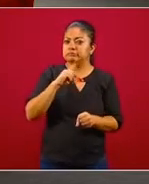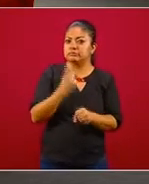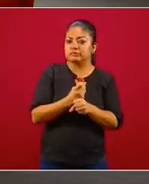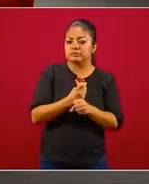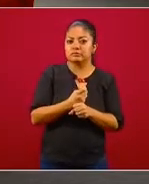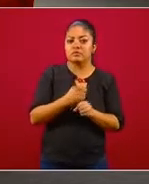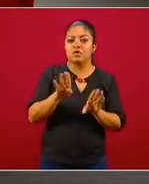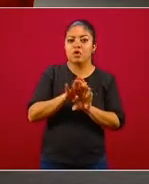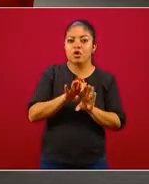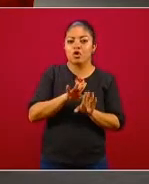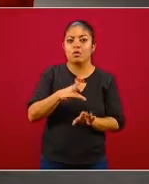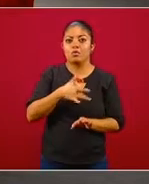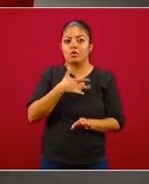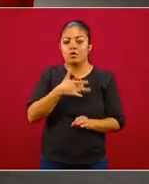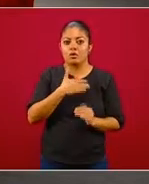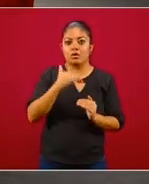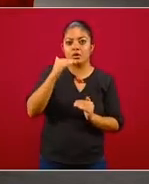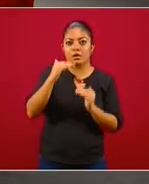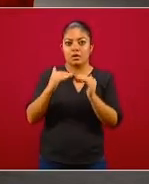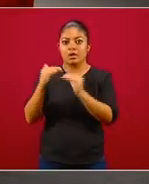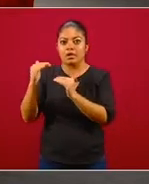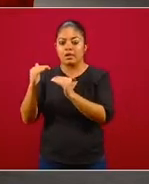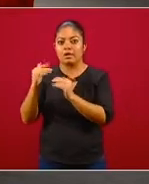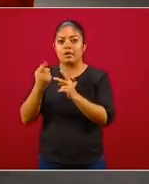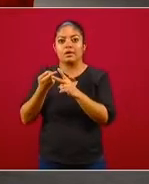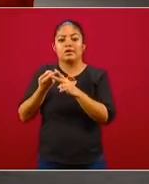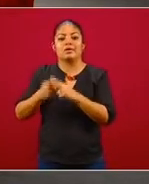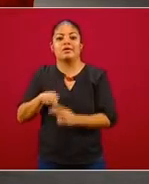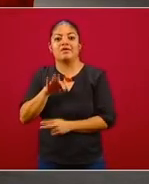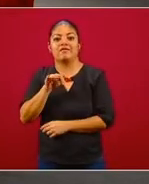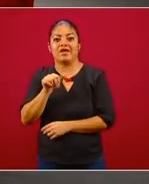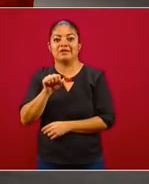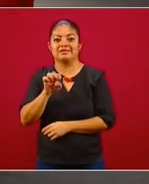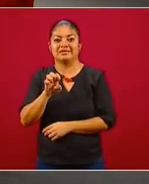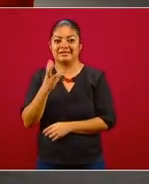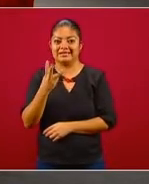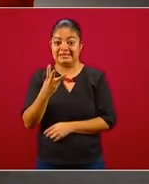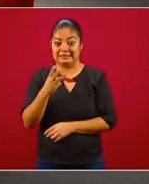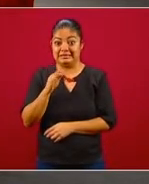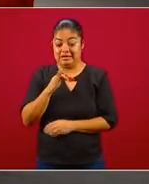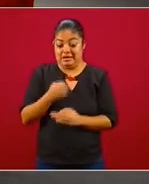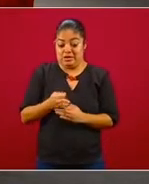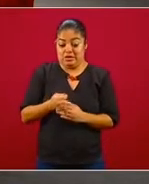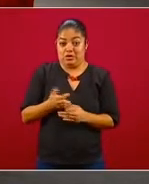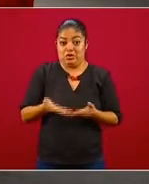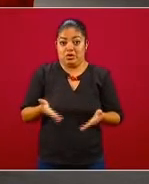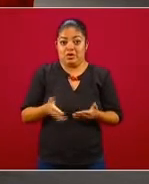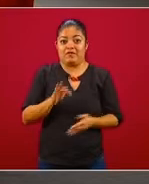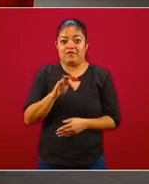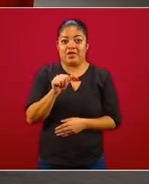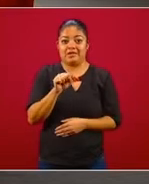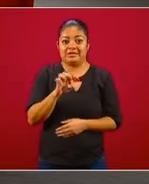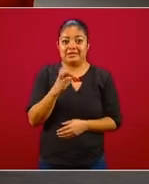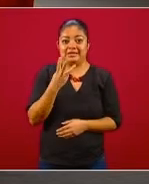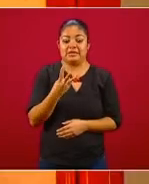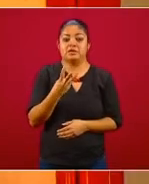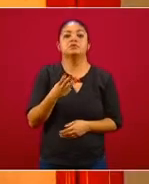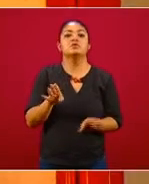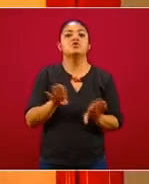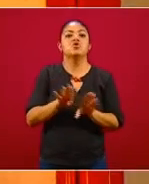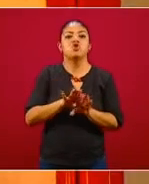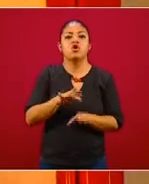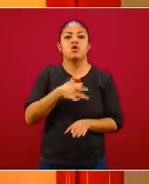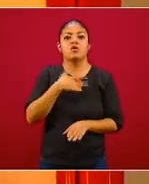This is the main monitoring element for phase 3. During phase 3, we want